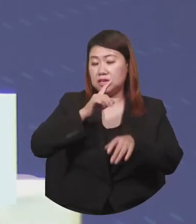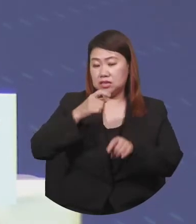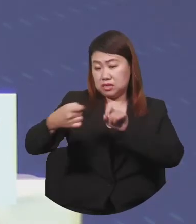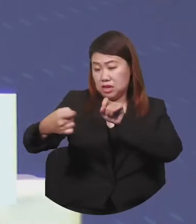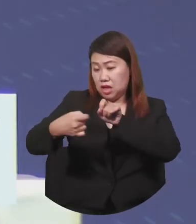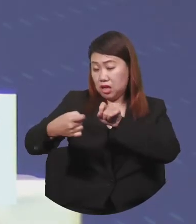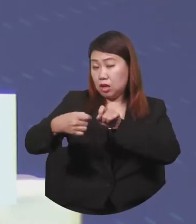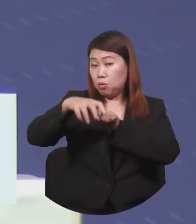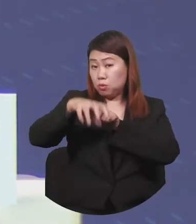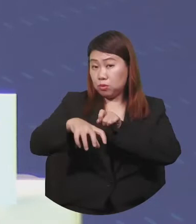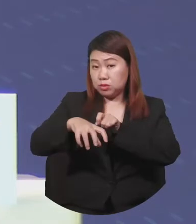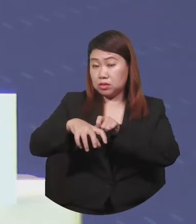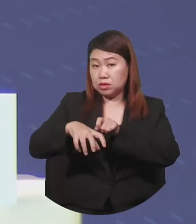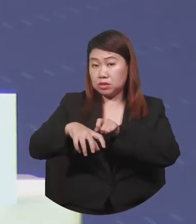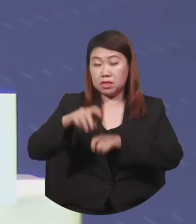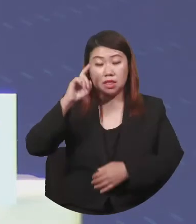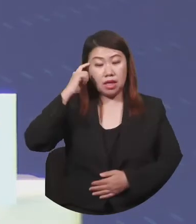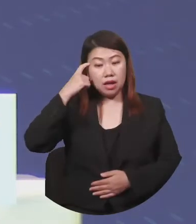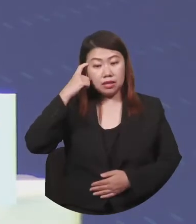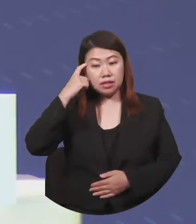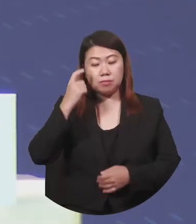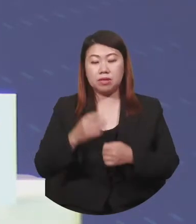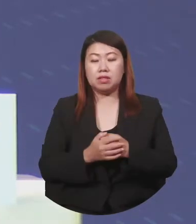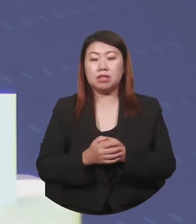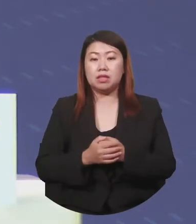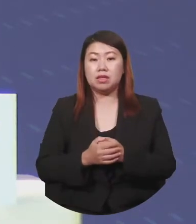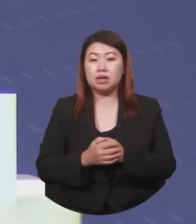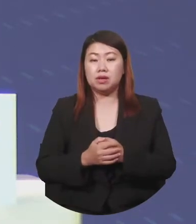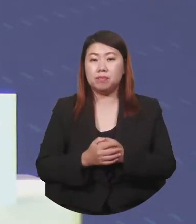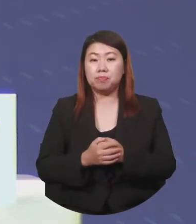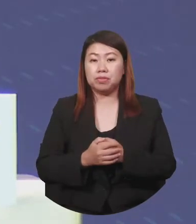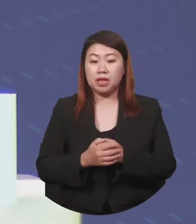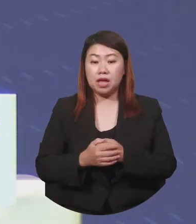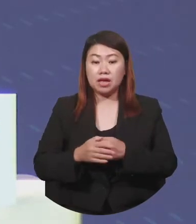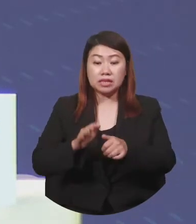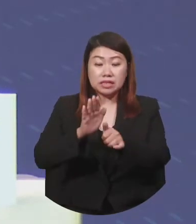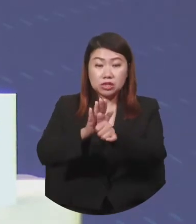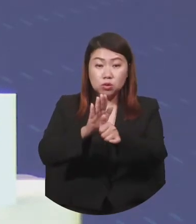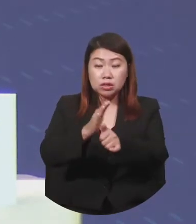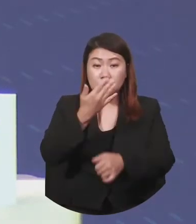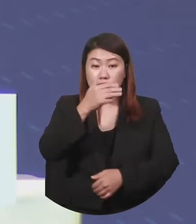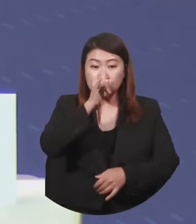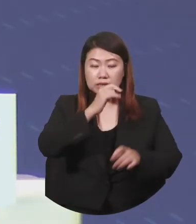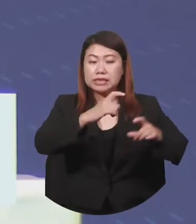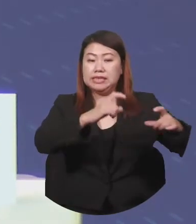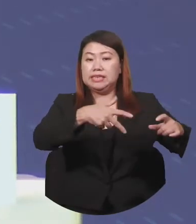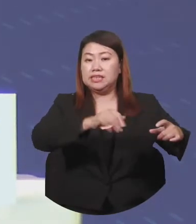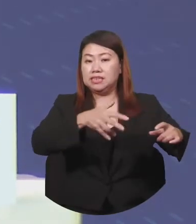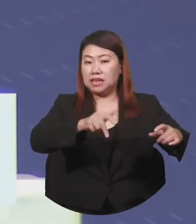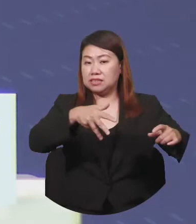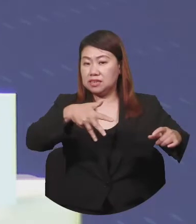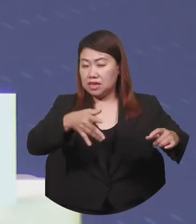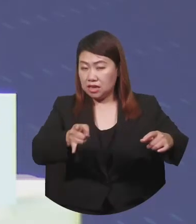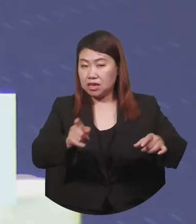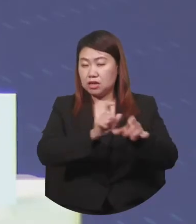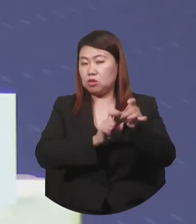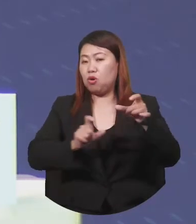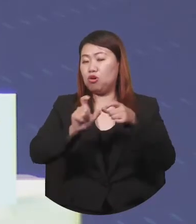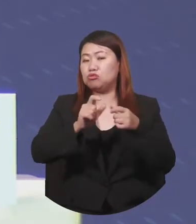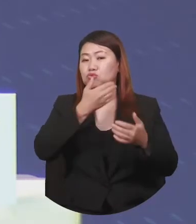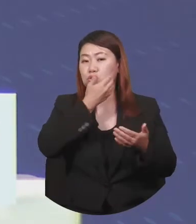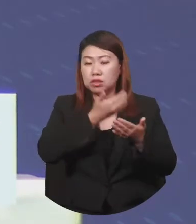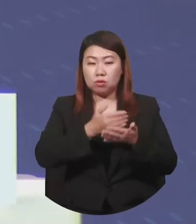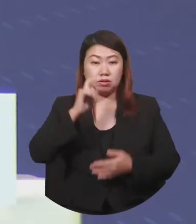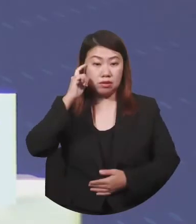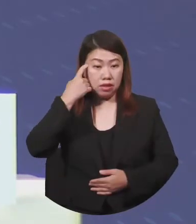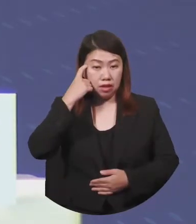it's important for the donor community also to address